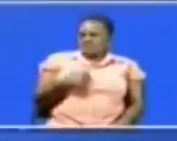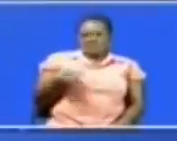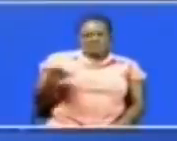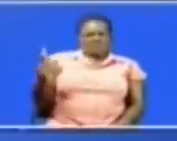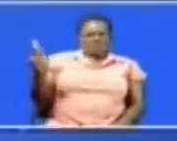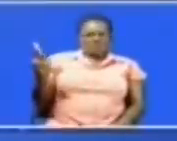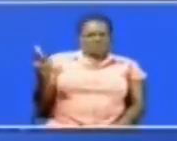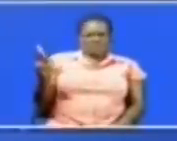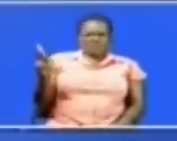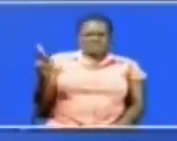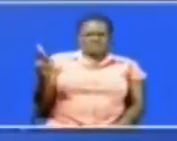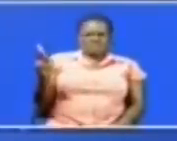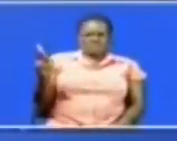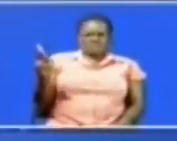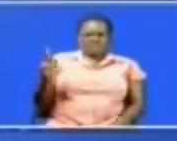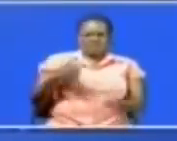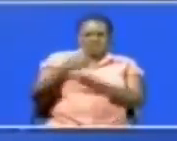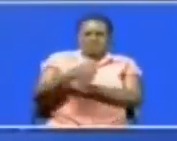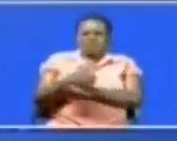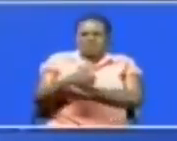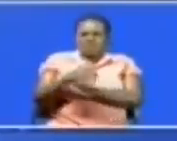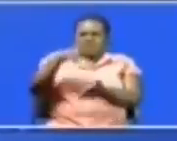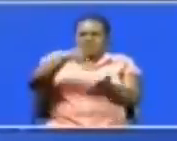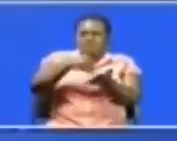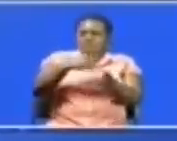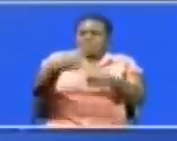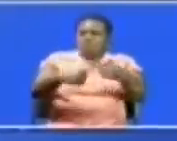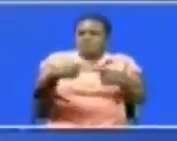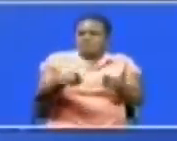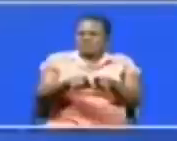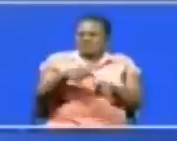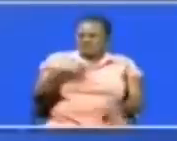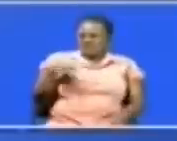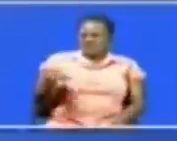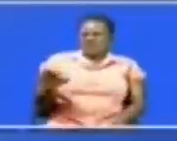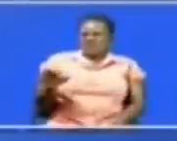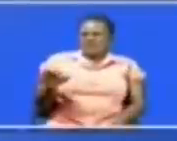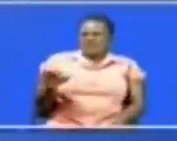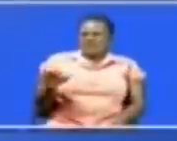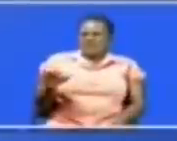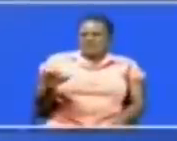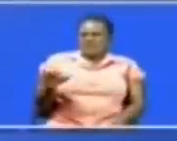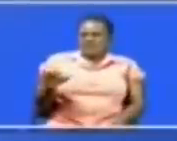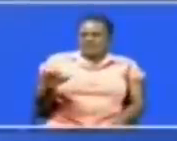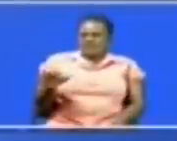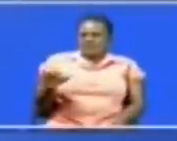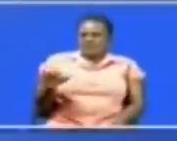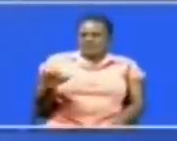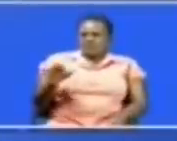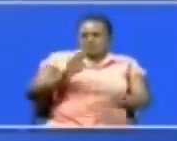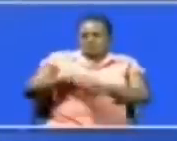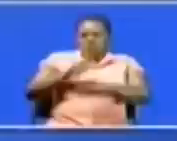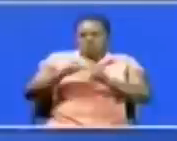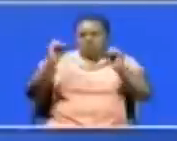gone overboard. And having been involved in that process, mm-hmm. we also felt it was a bit unfair of